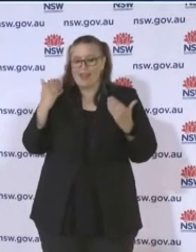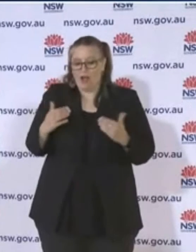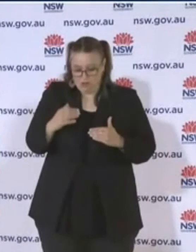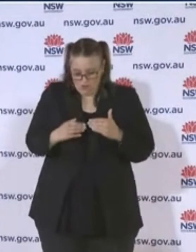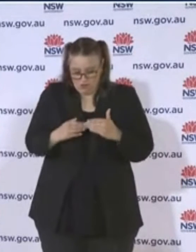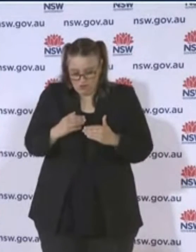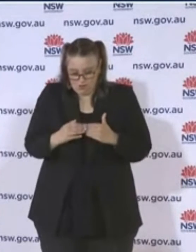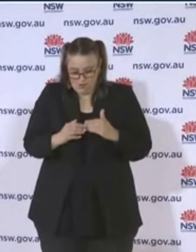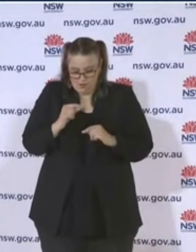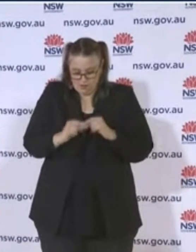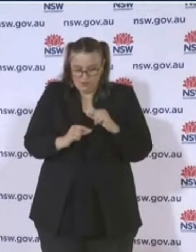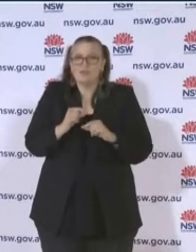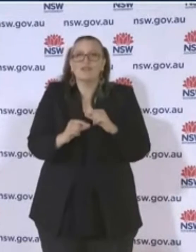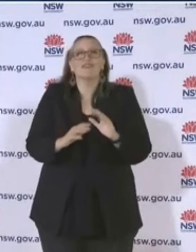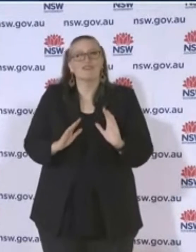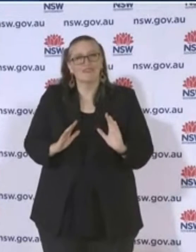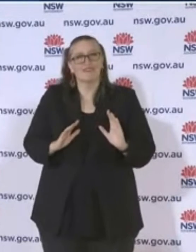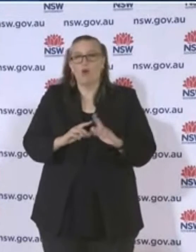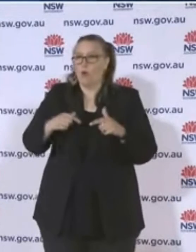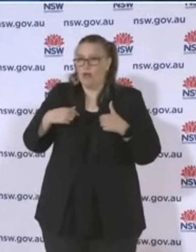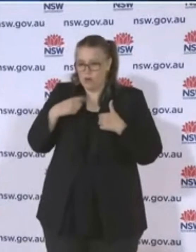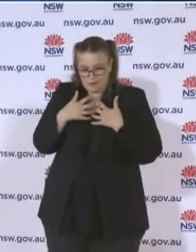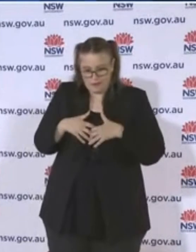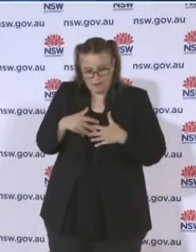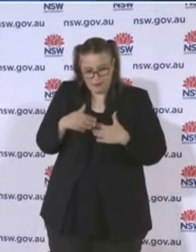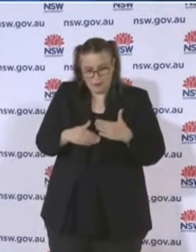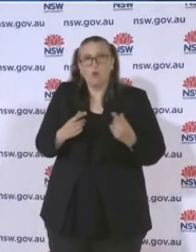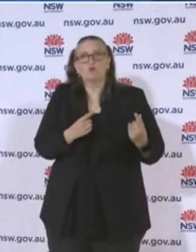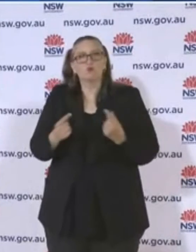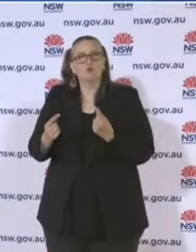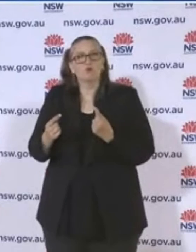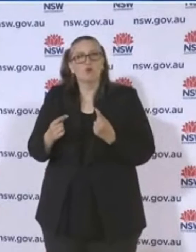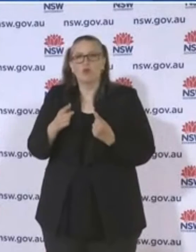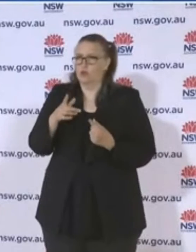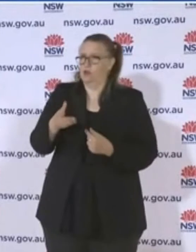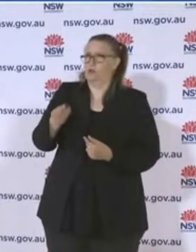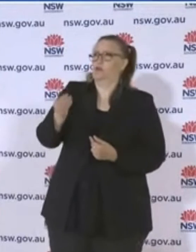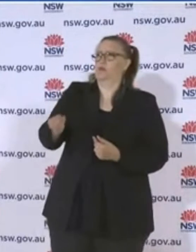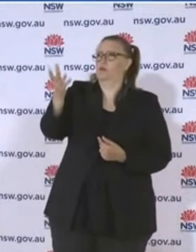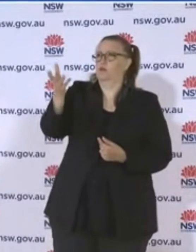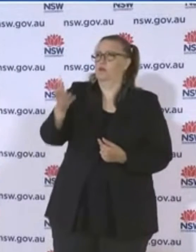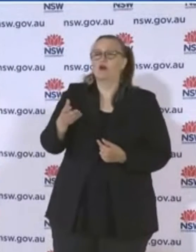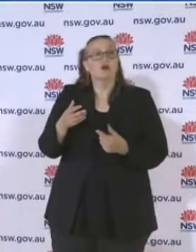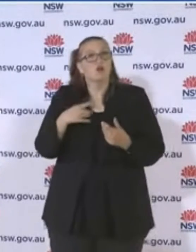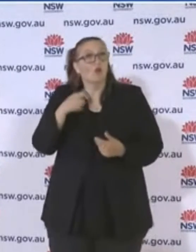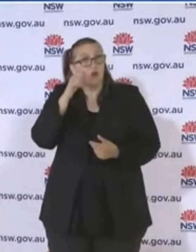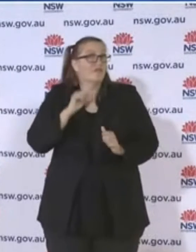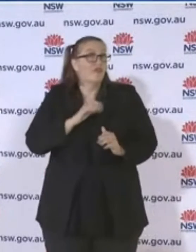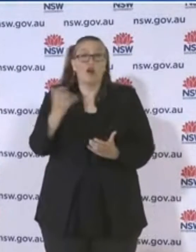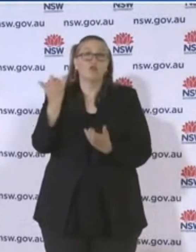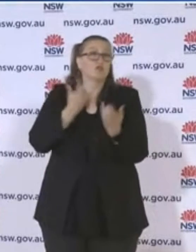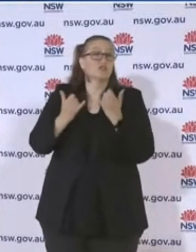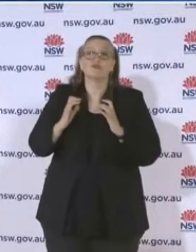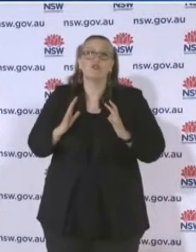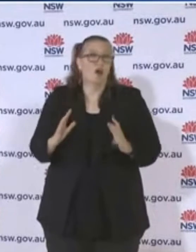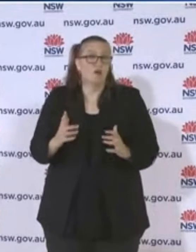right balance. We'll often draw criticism because we want to make sure we provide people with as much opportunity as possible, but safety as